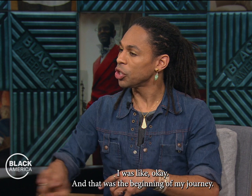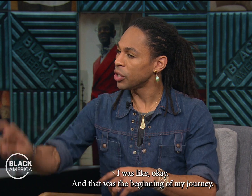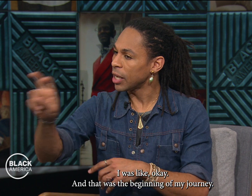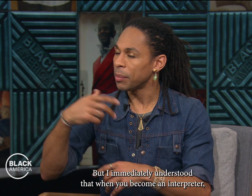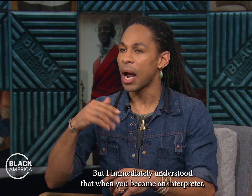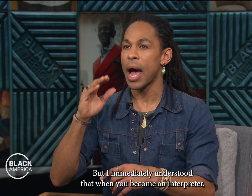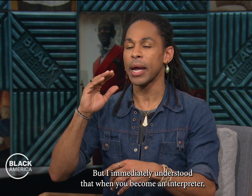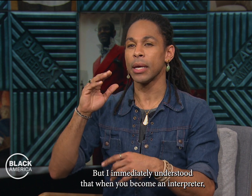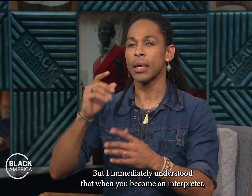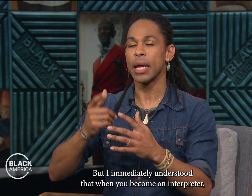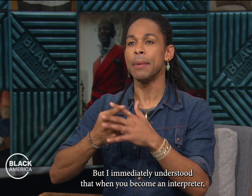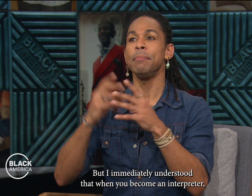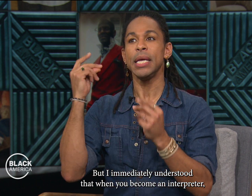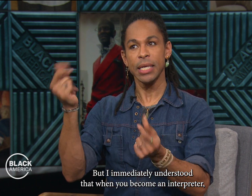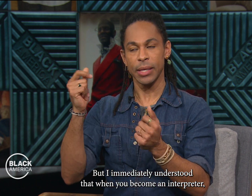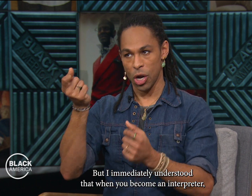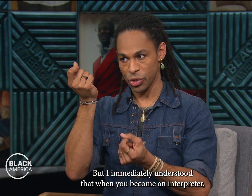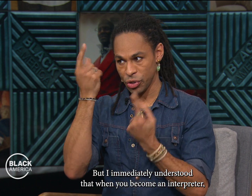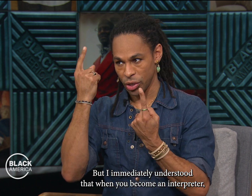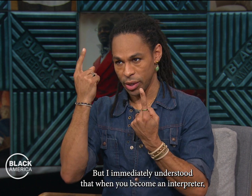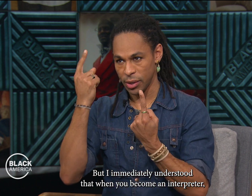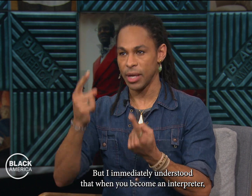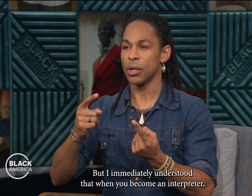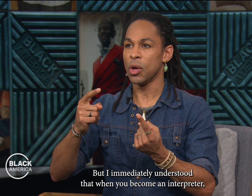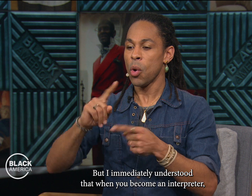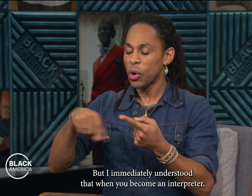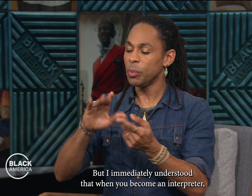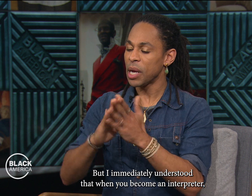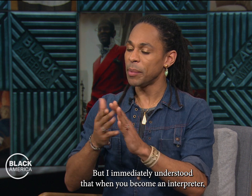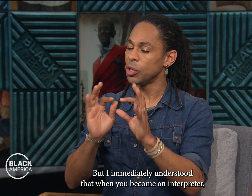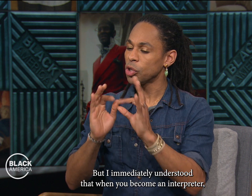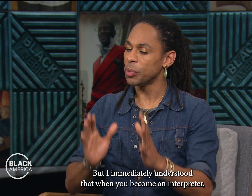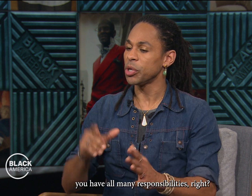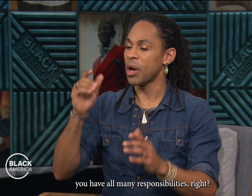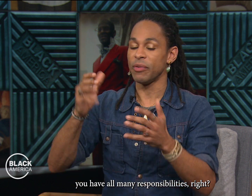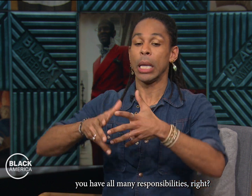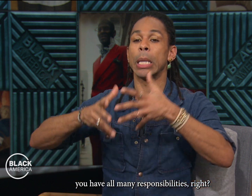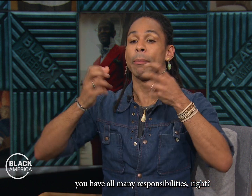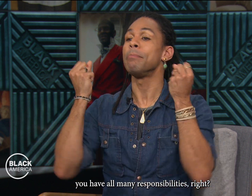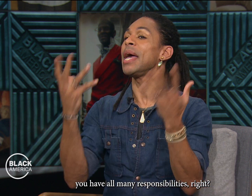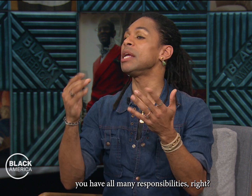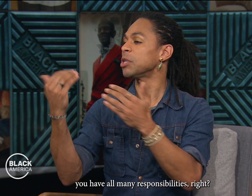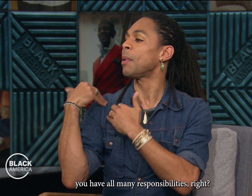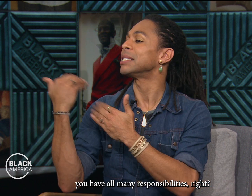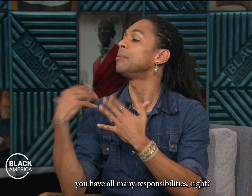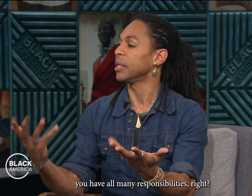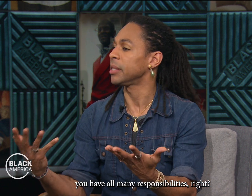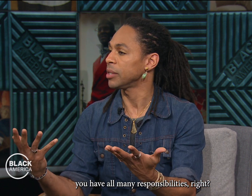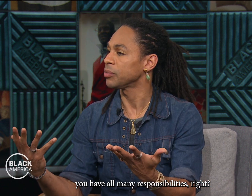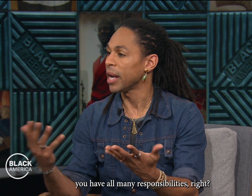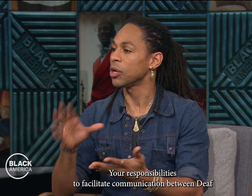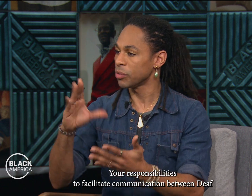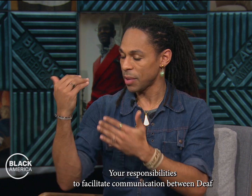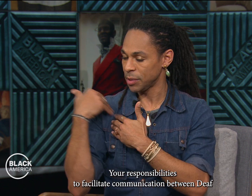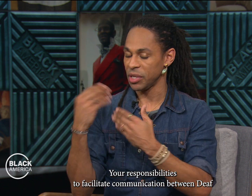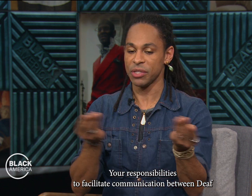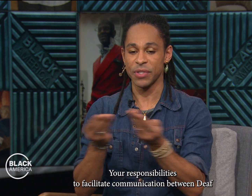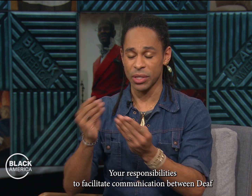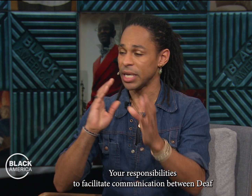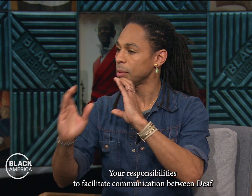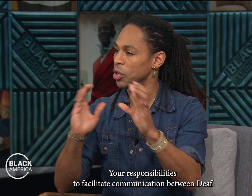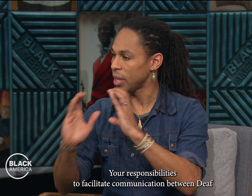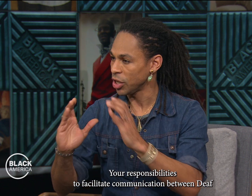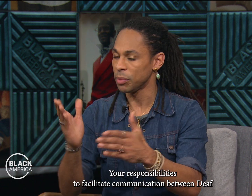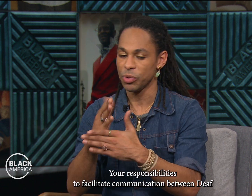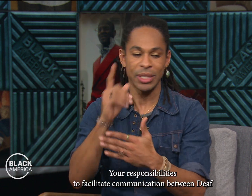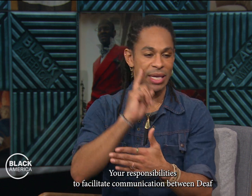my journey. But I immediately understood that when you become an interpreter, you have many responsibilities, right? Your responsibility is to